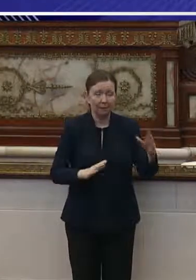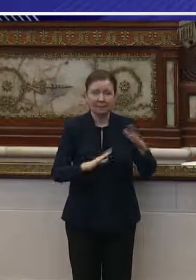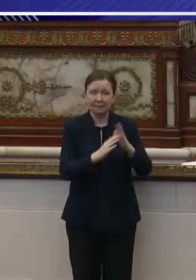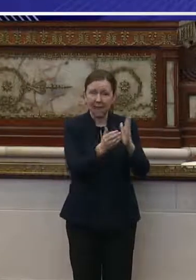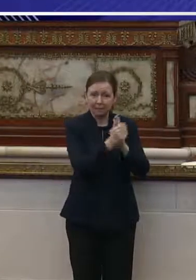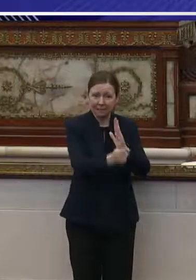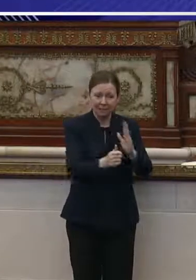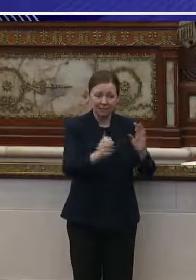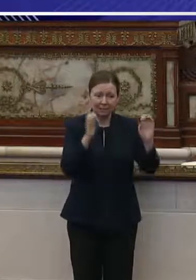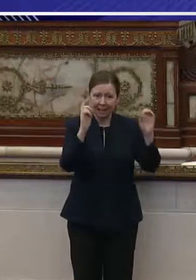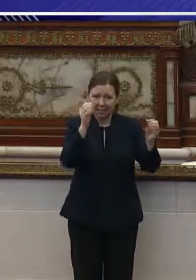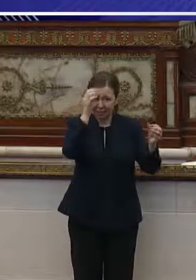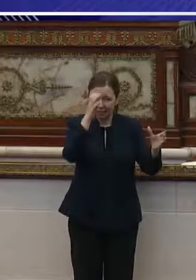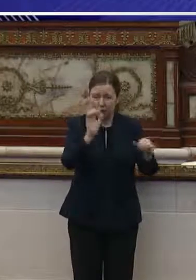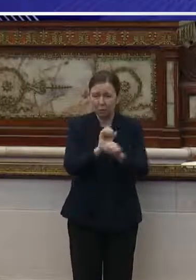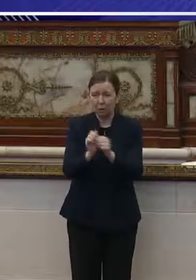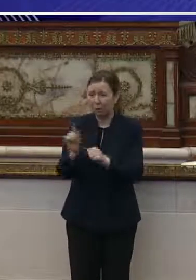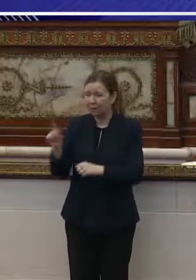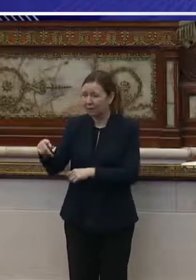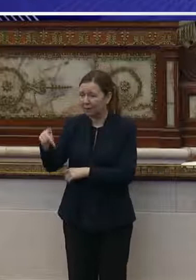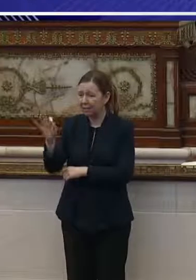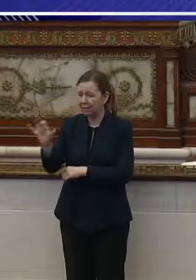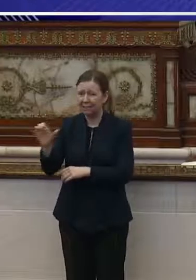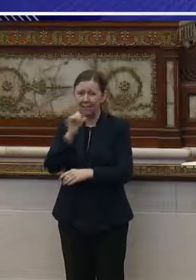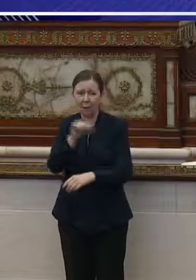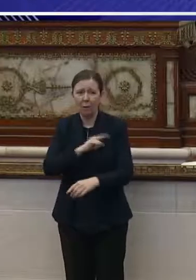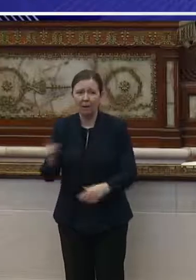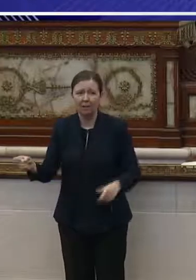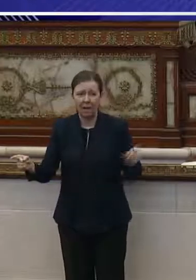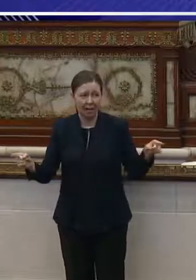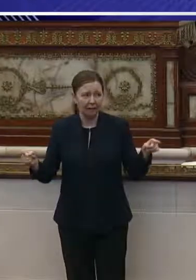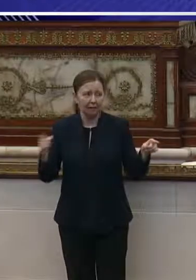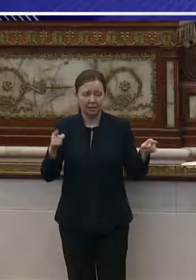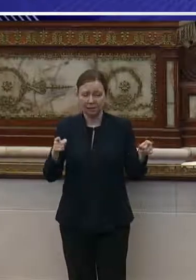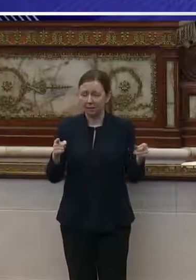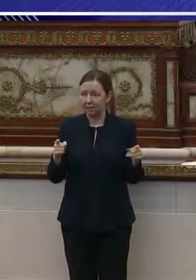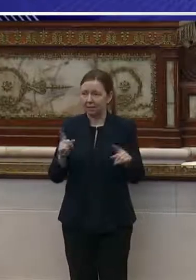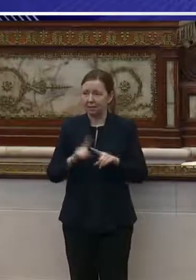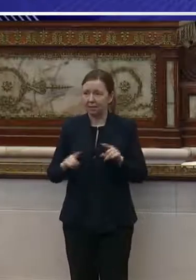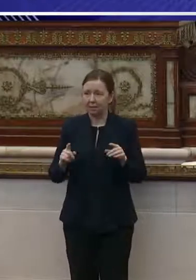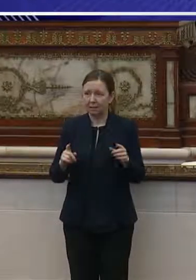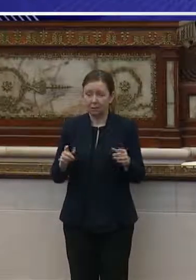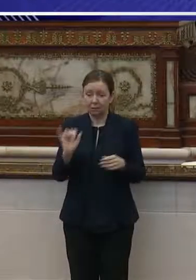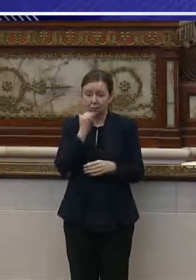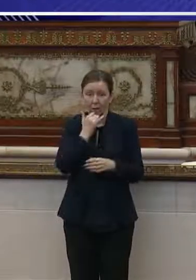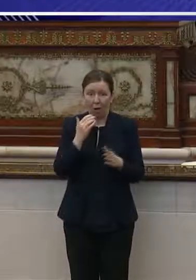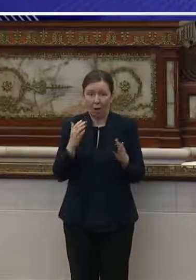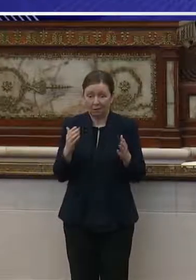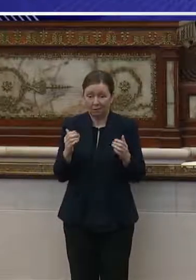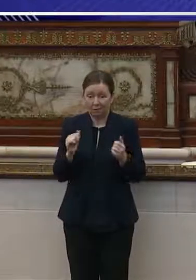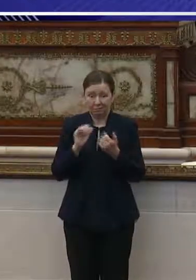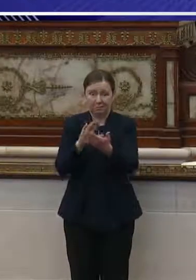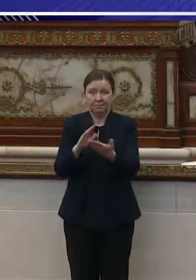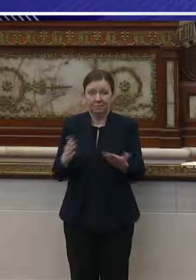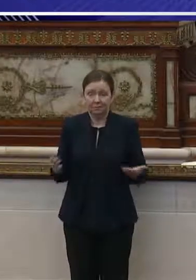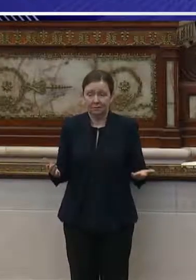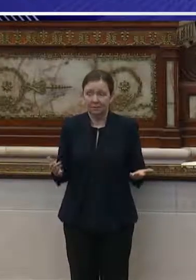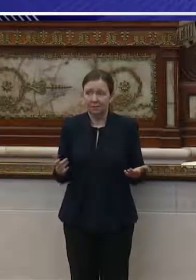educated to work with someone completely unqualified? And besides being simply the wrong course of action,